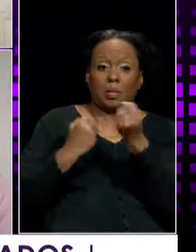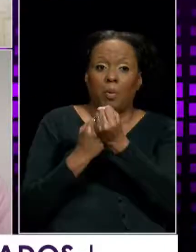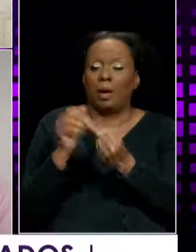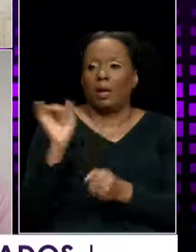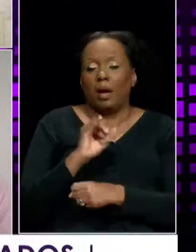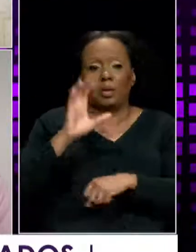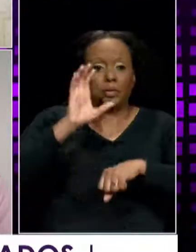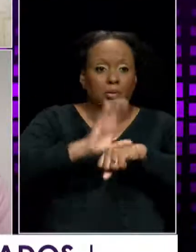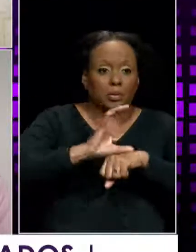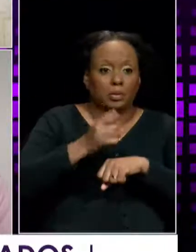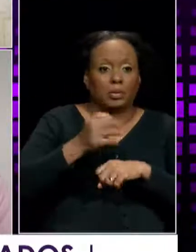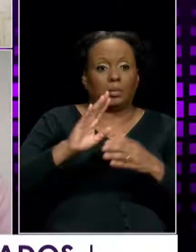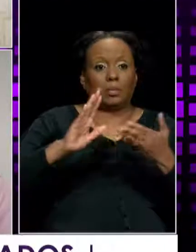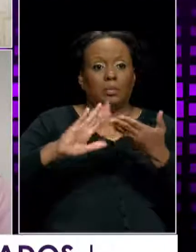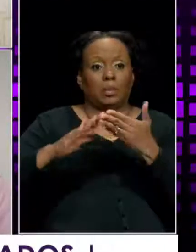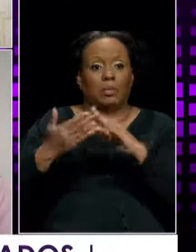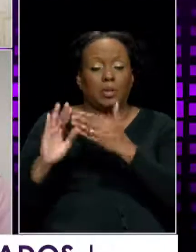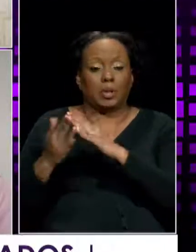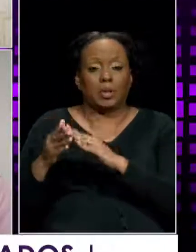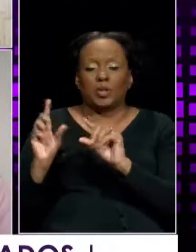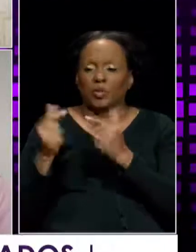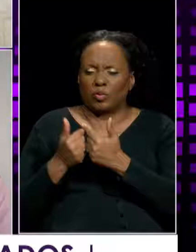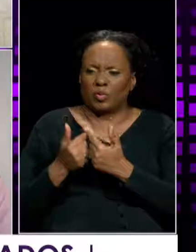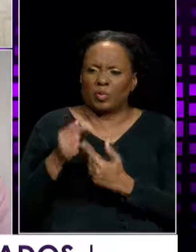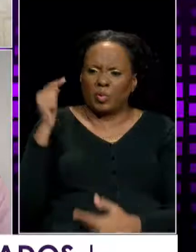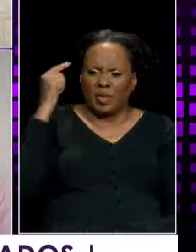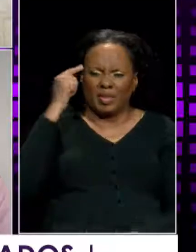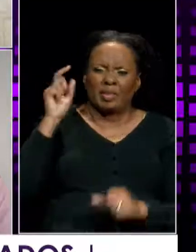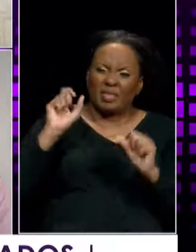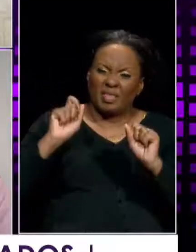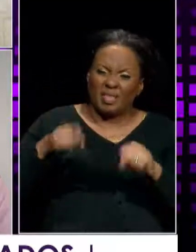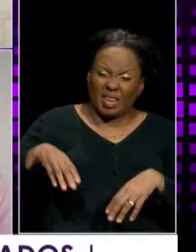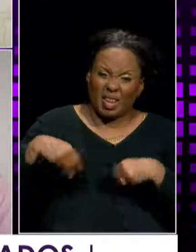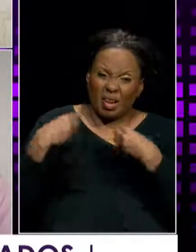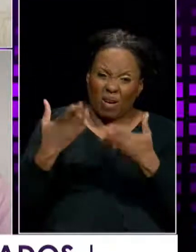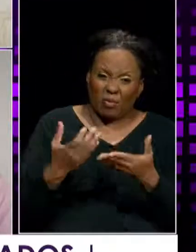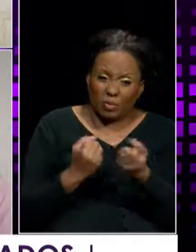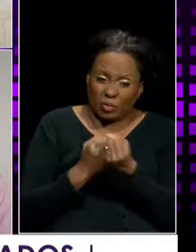or community group? What do you see them being able to provide very quickly?